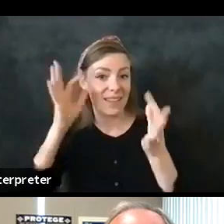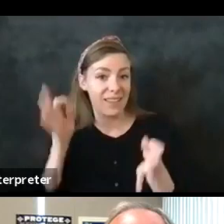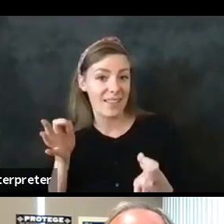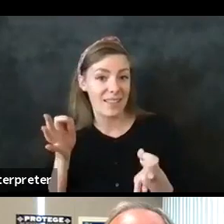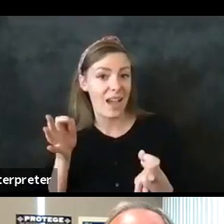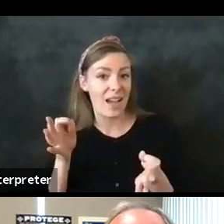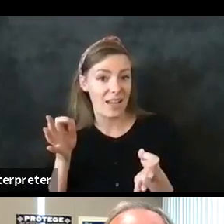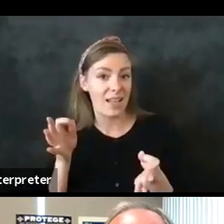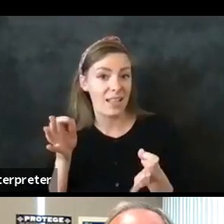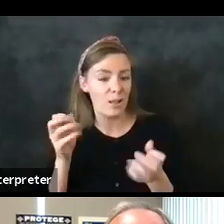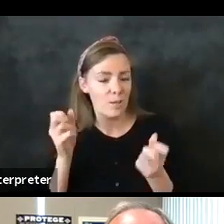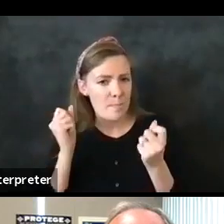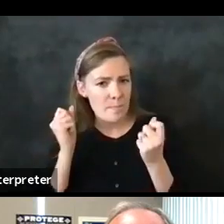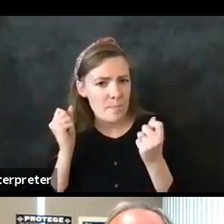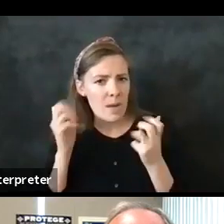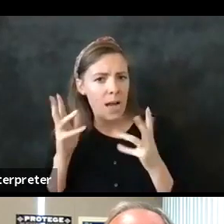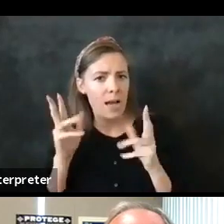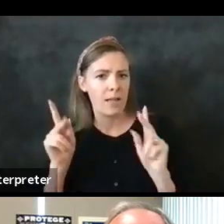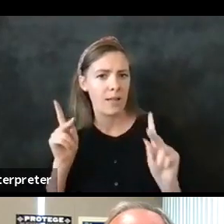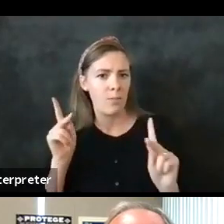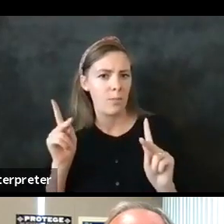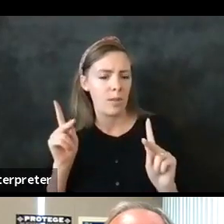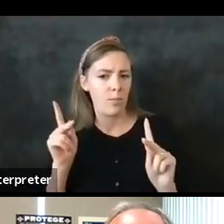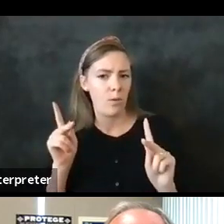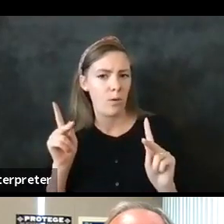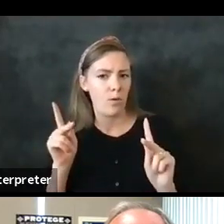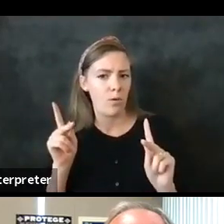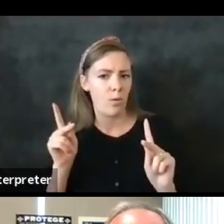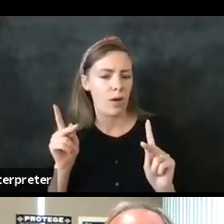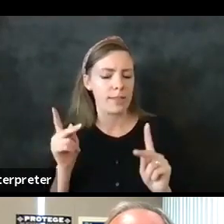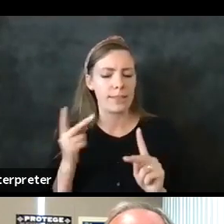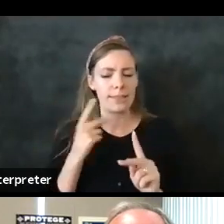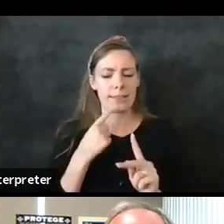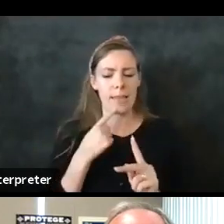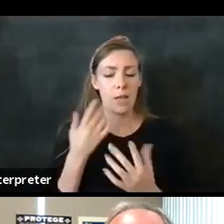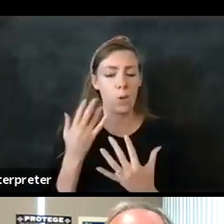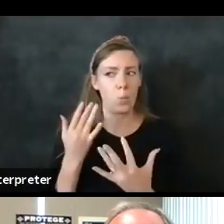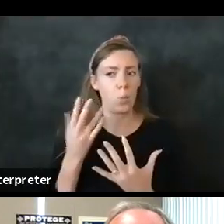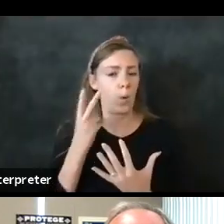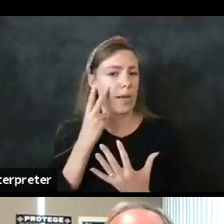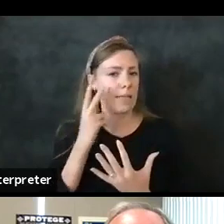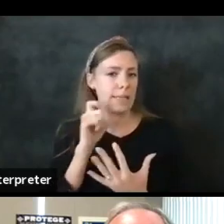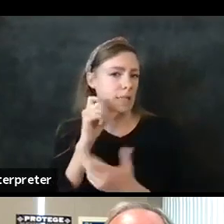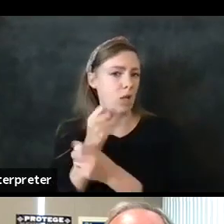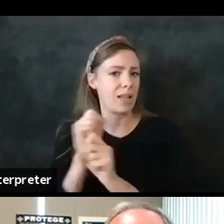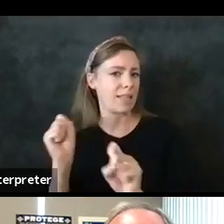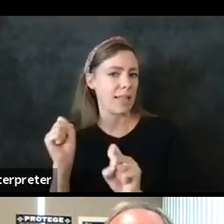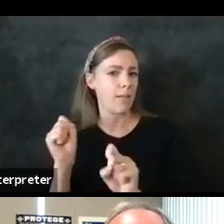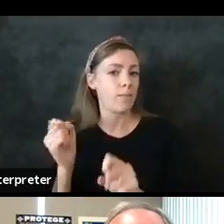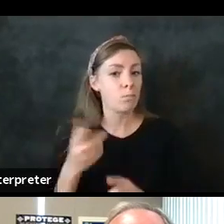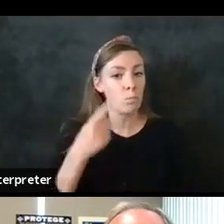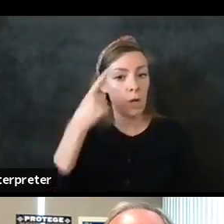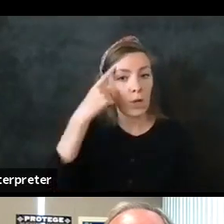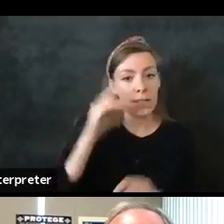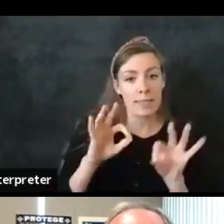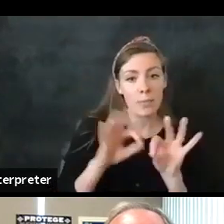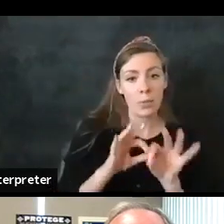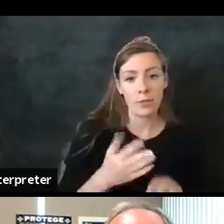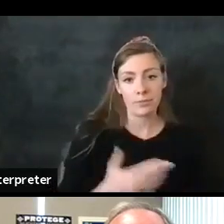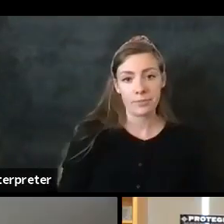there's quite a number that are kind of taking a wait and see attitude. What do you think is the most important information for them to know, and what are some